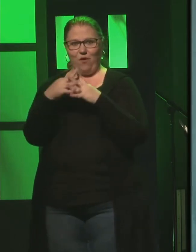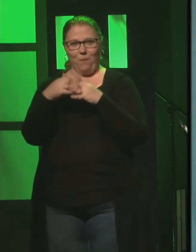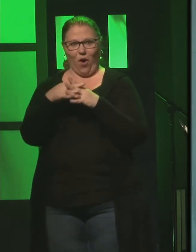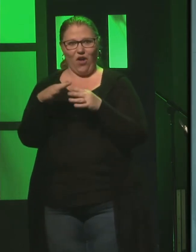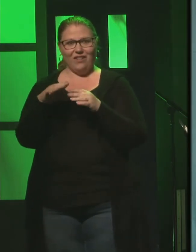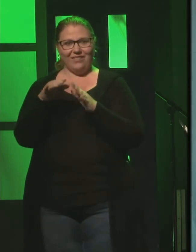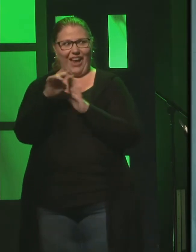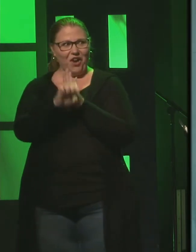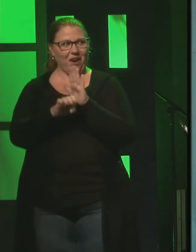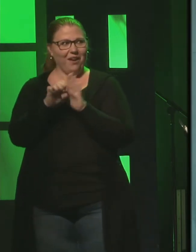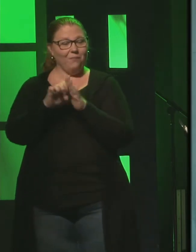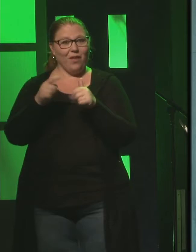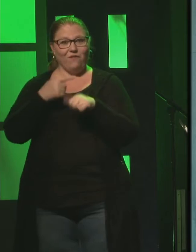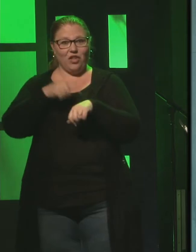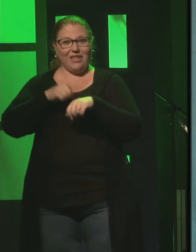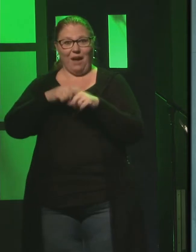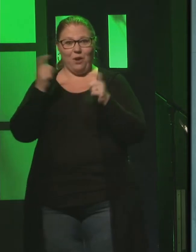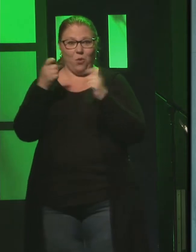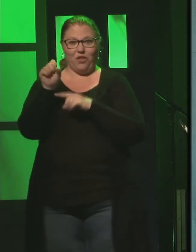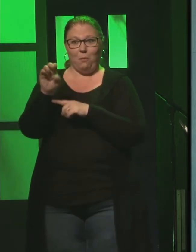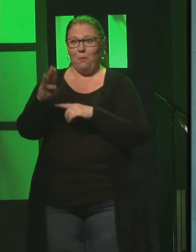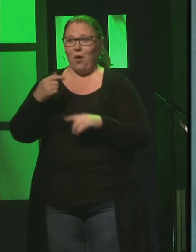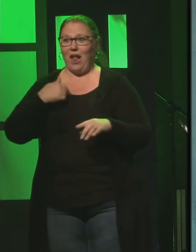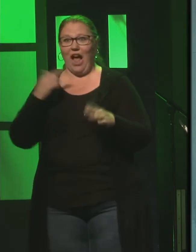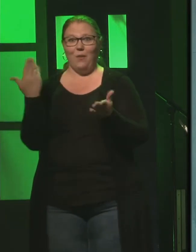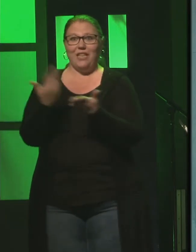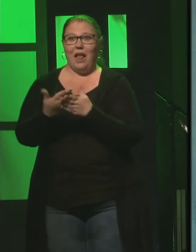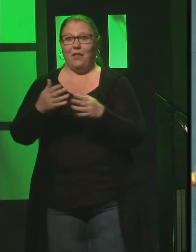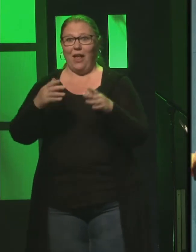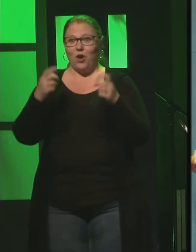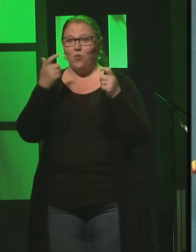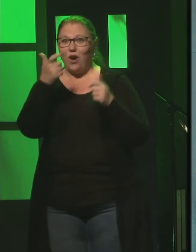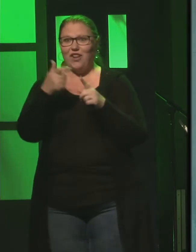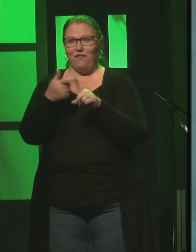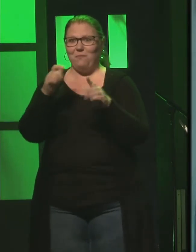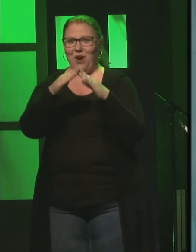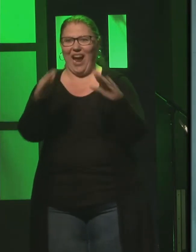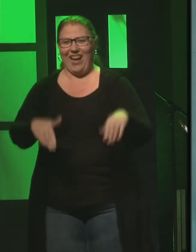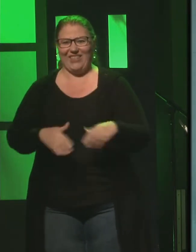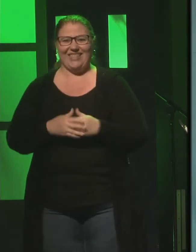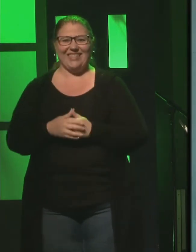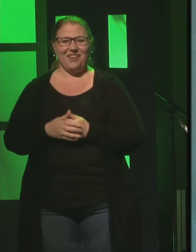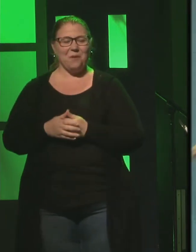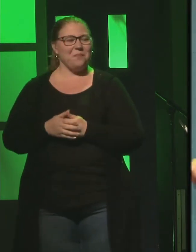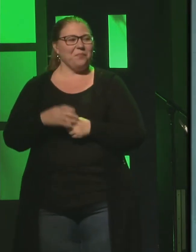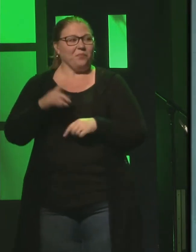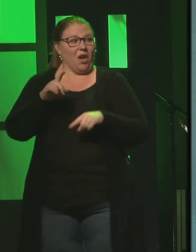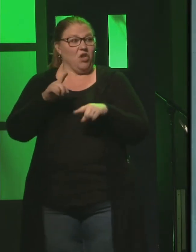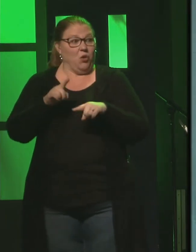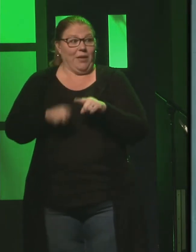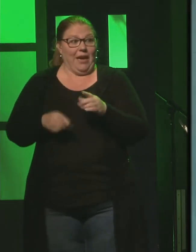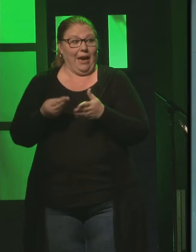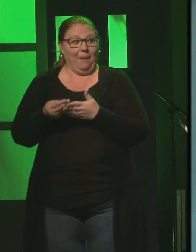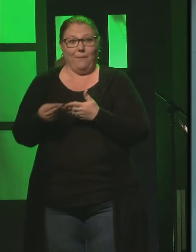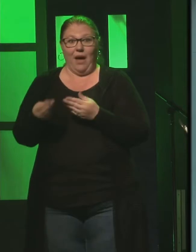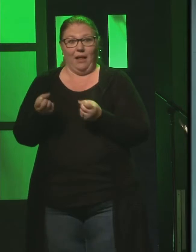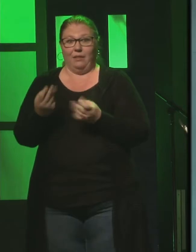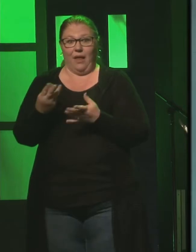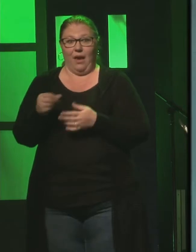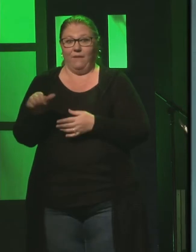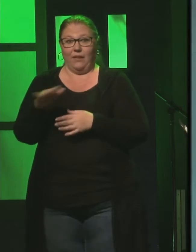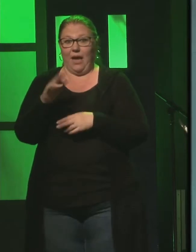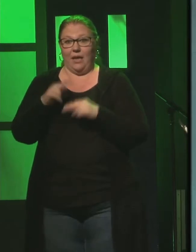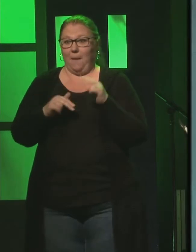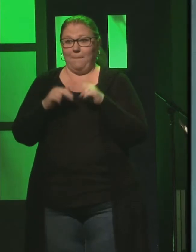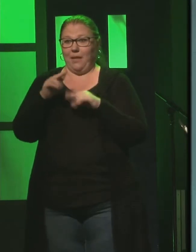first time Tom won the Super Bowl, his first Super Bowl, I was at their house watching it. And you couldn't buy a lot of land to